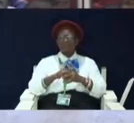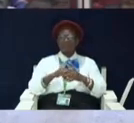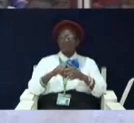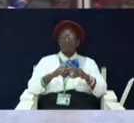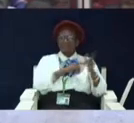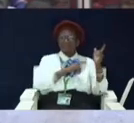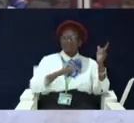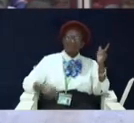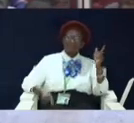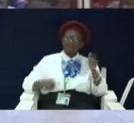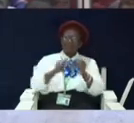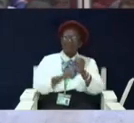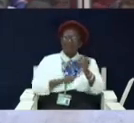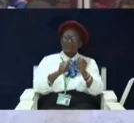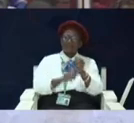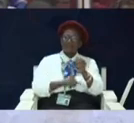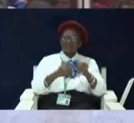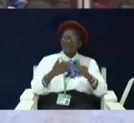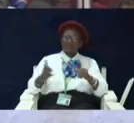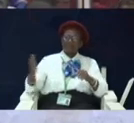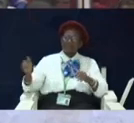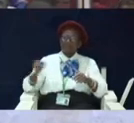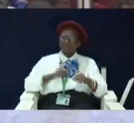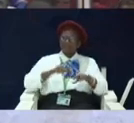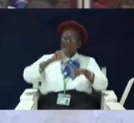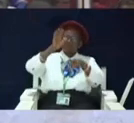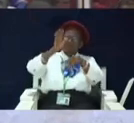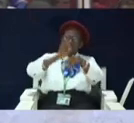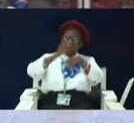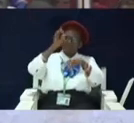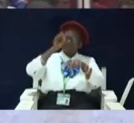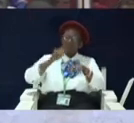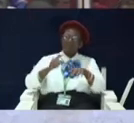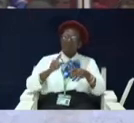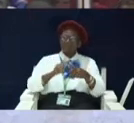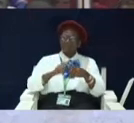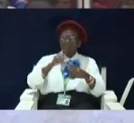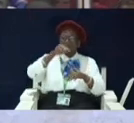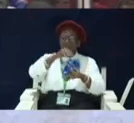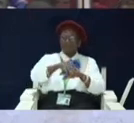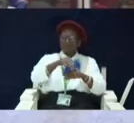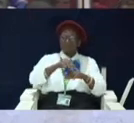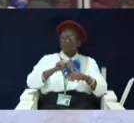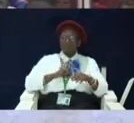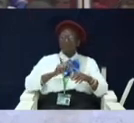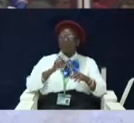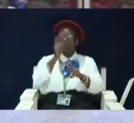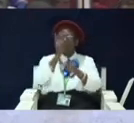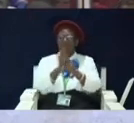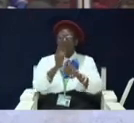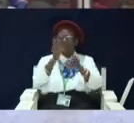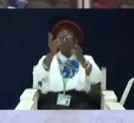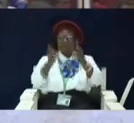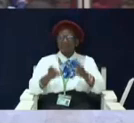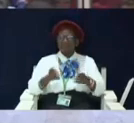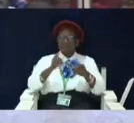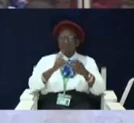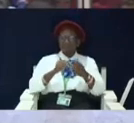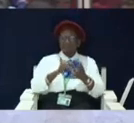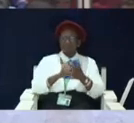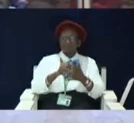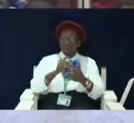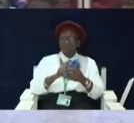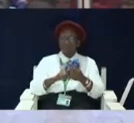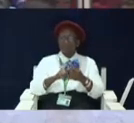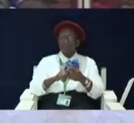now, I just want it to prosper and prosper mightily. Oh, gbogbo tin ba fowo kan lati oni lo Oluwa je ko yori